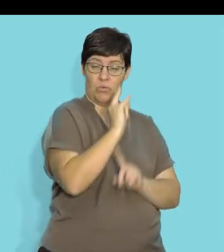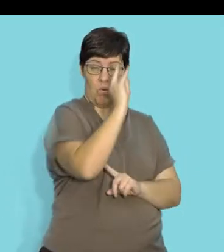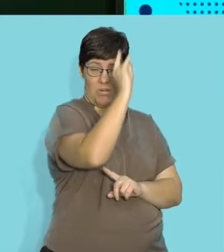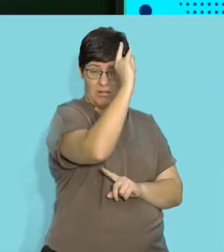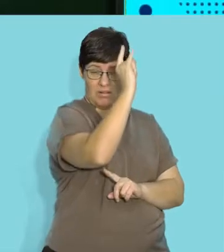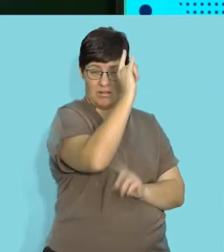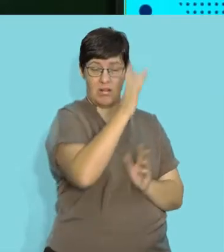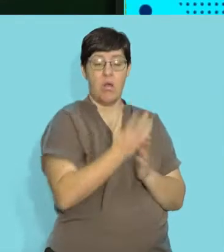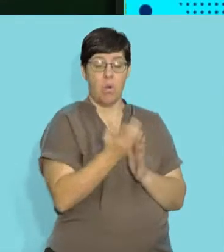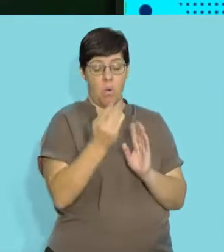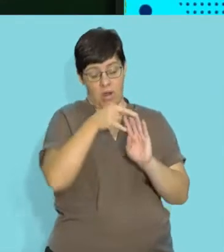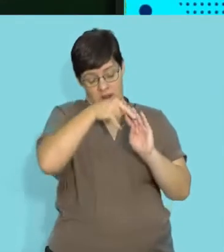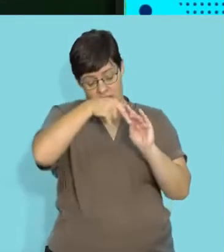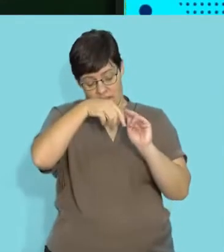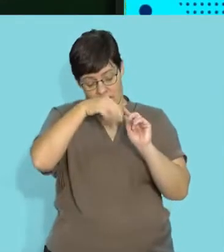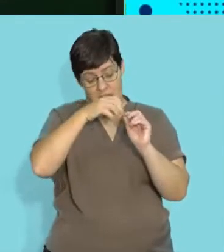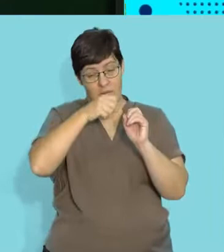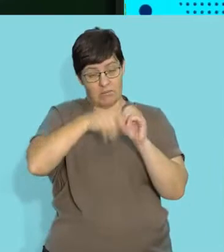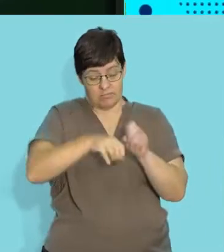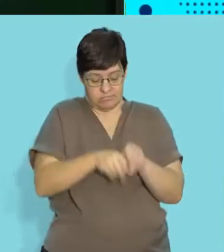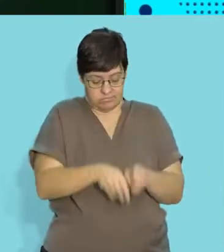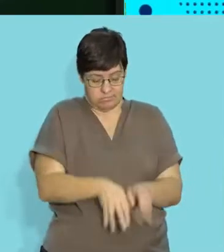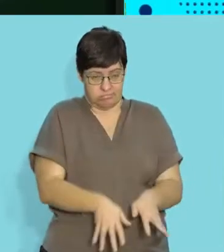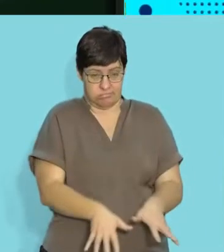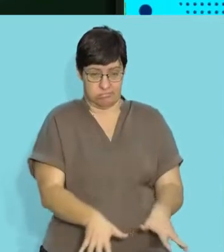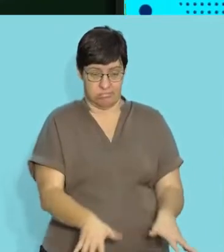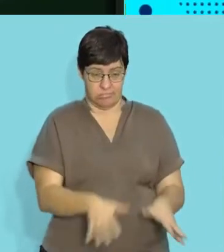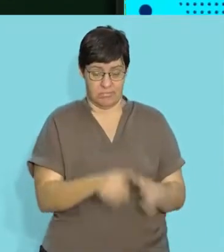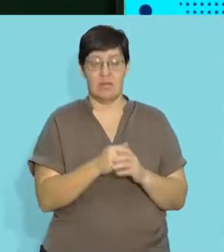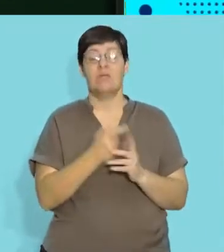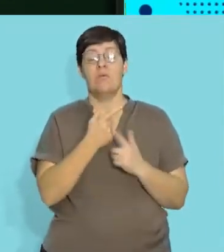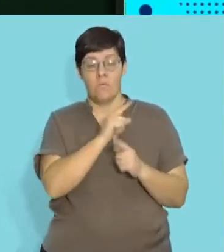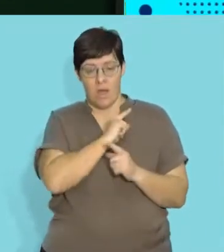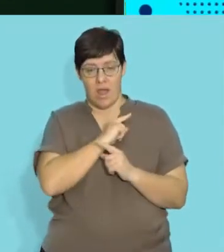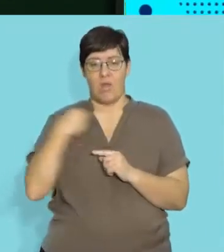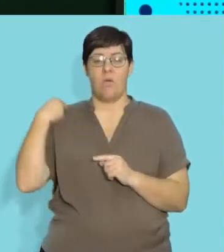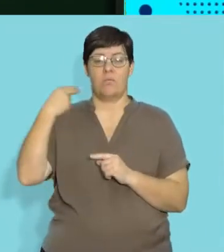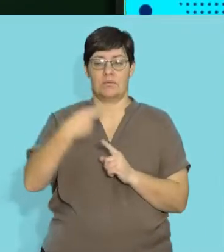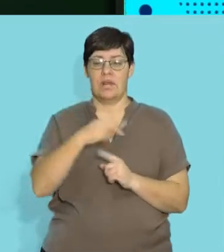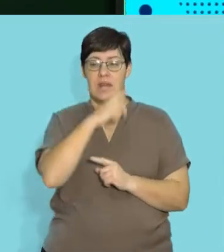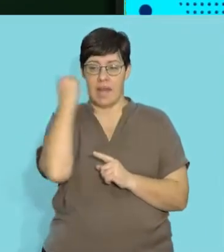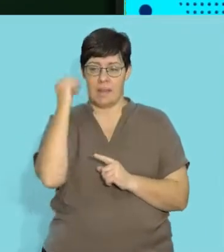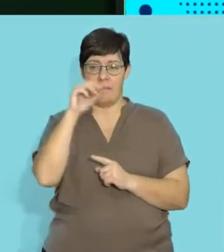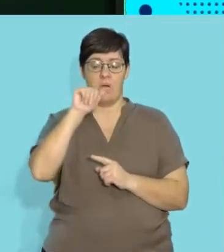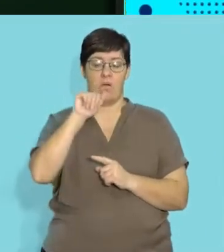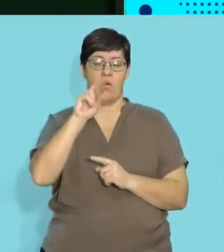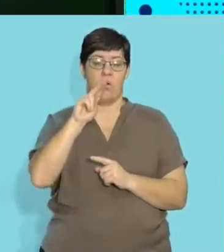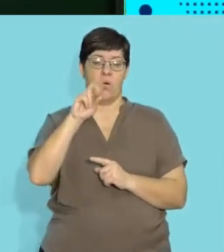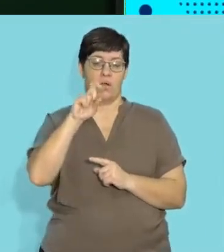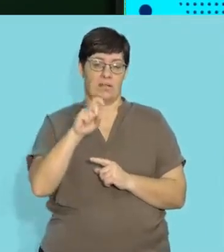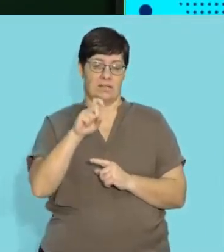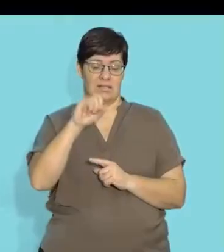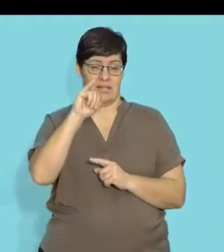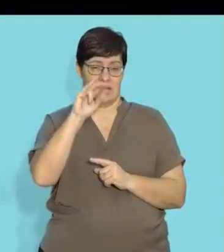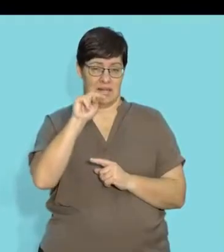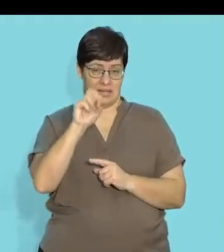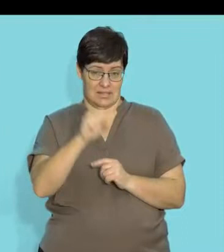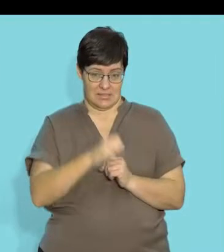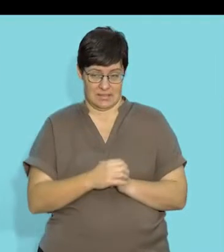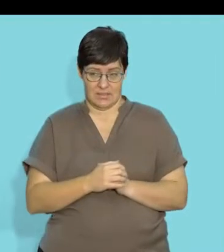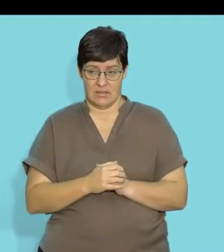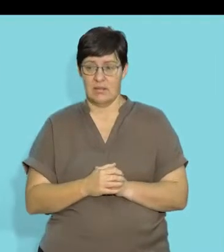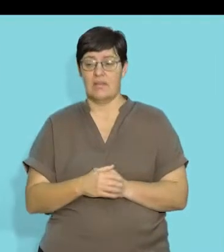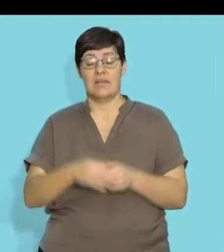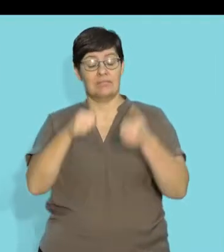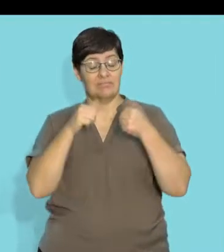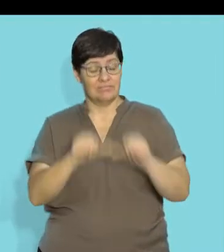height, both vertically up and into the ground, that's because of hormones called auxins.